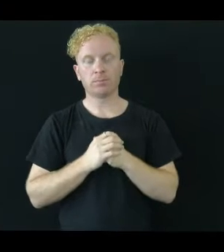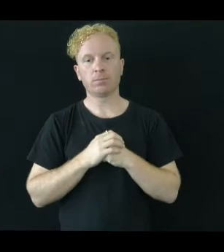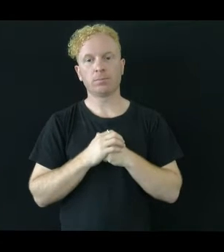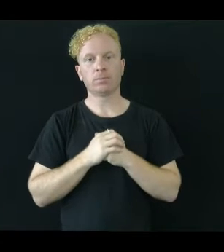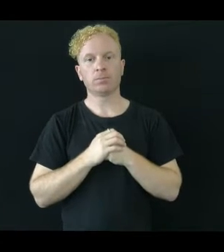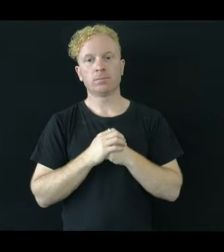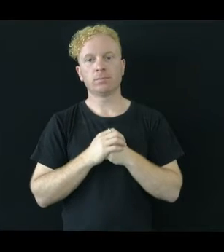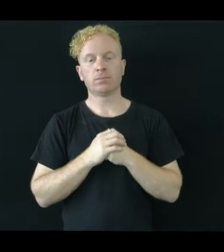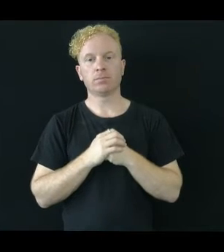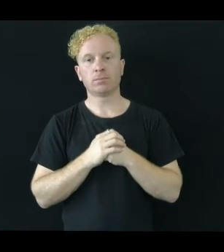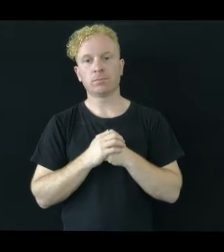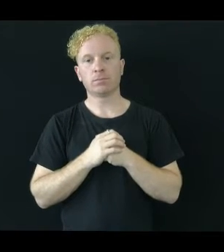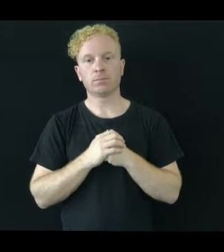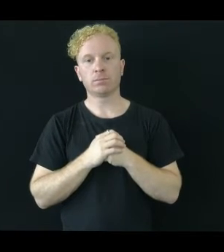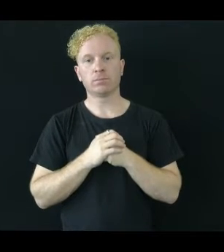lot of diversity.